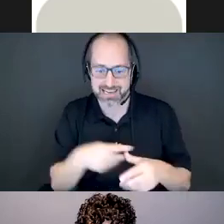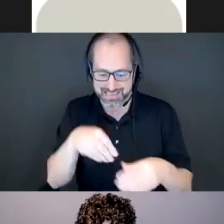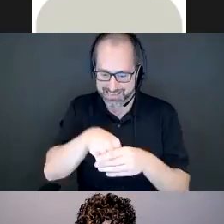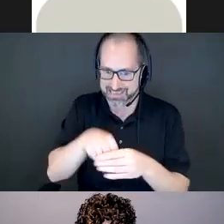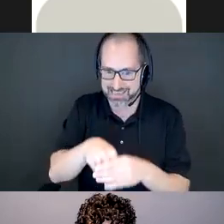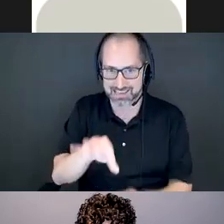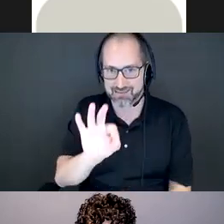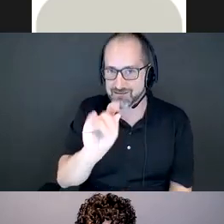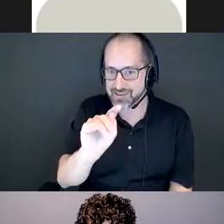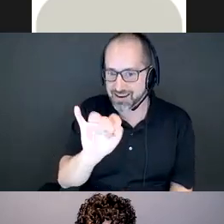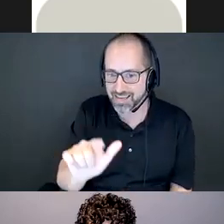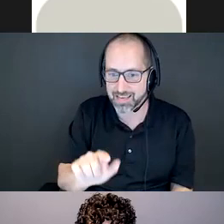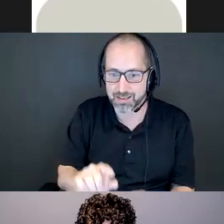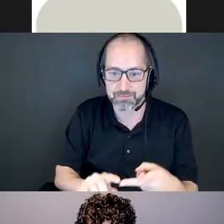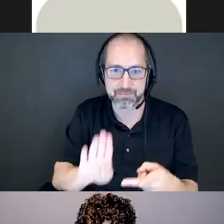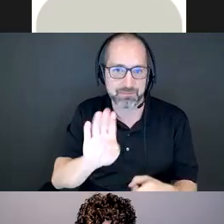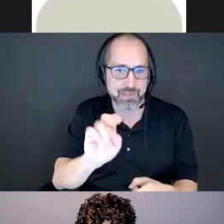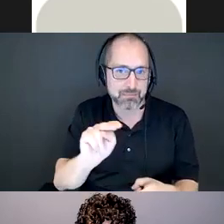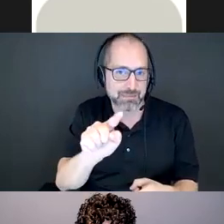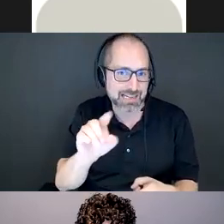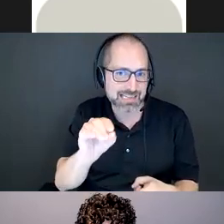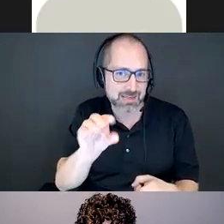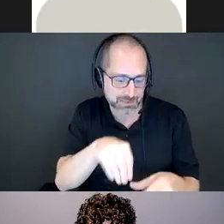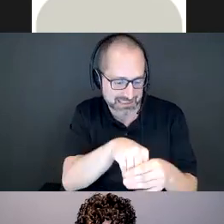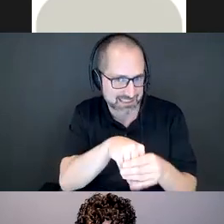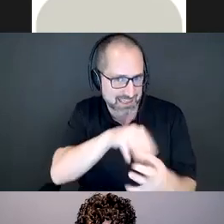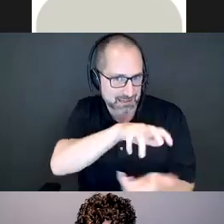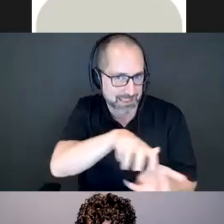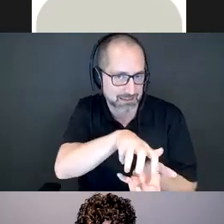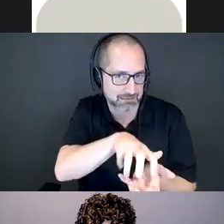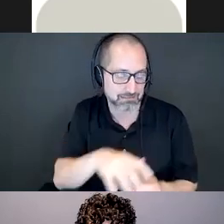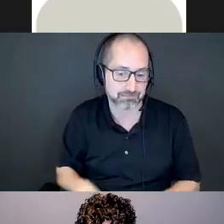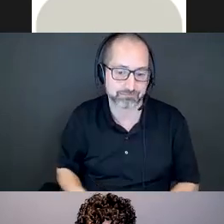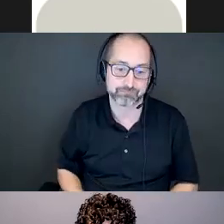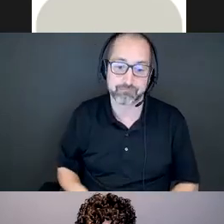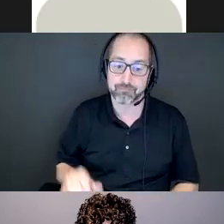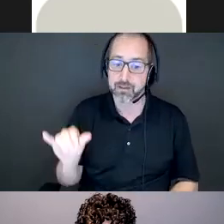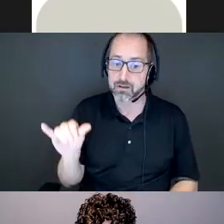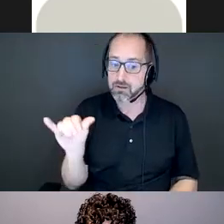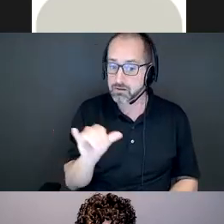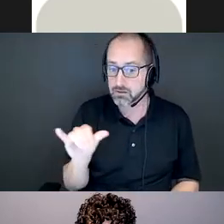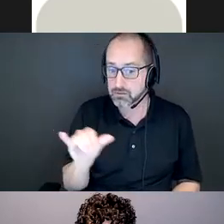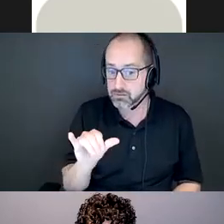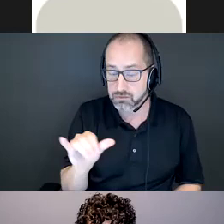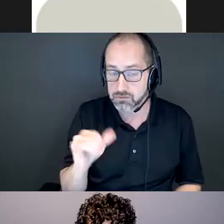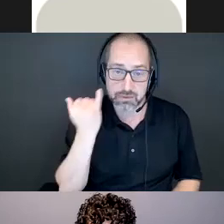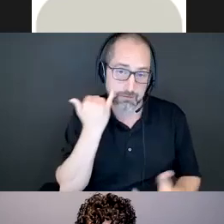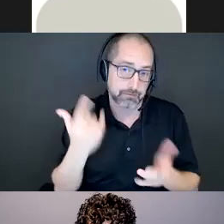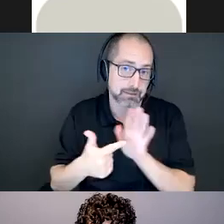So there are also diversion risks. So if mom or dad have cannabis prescribed for